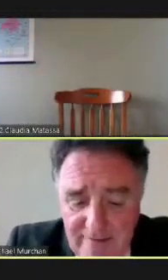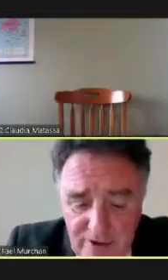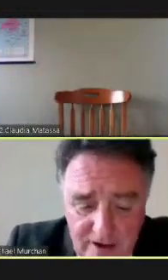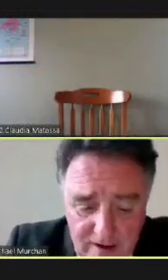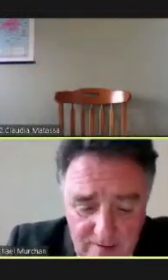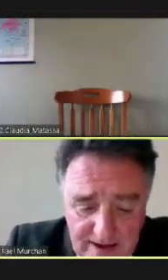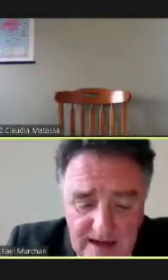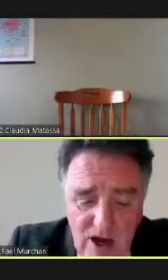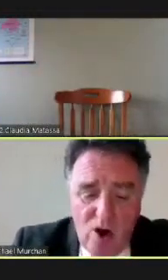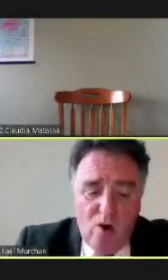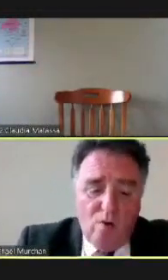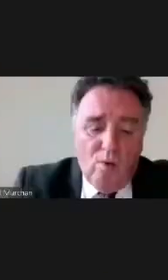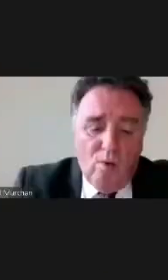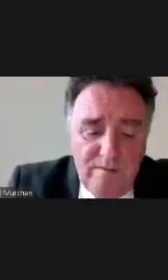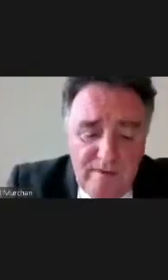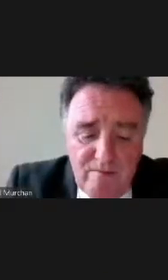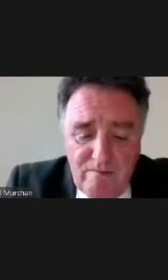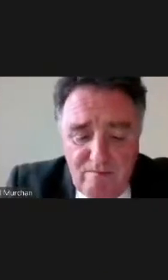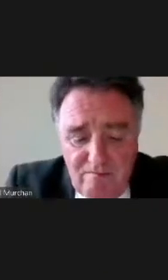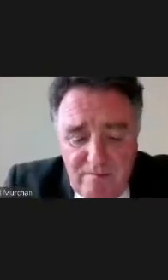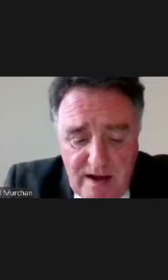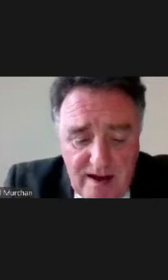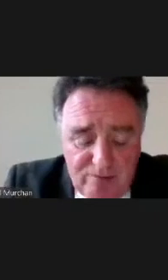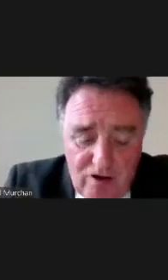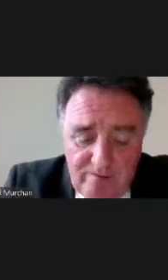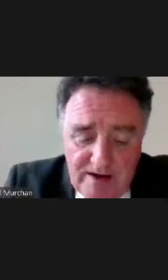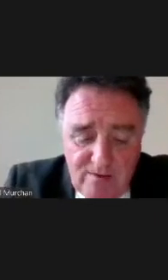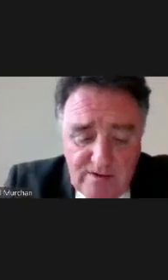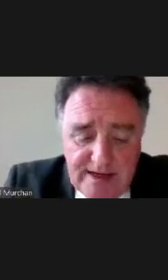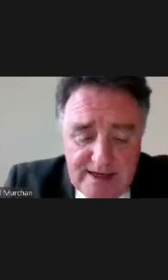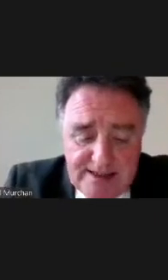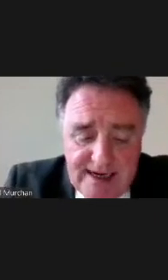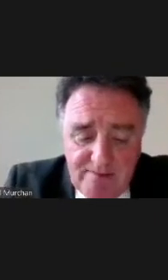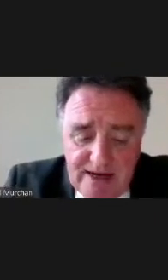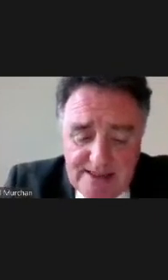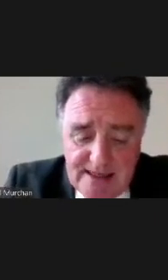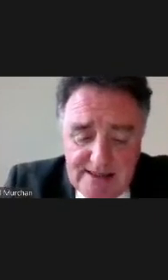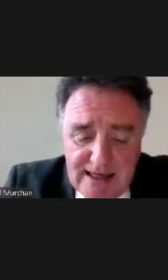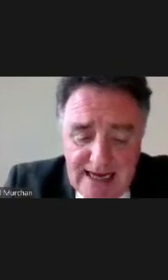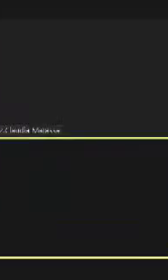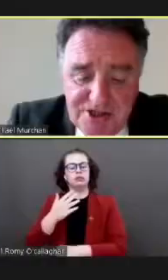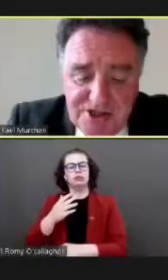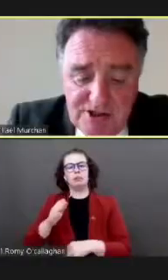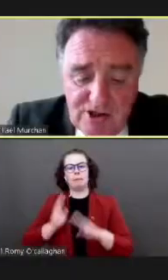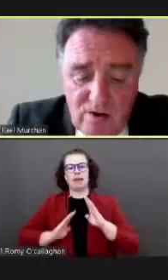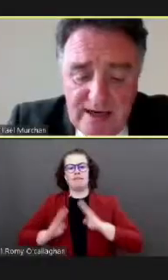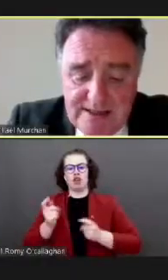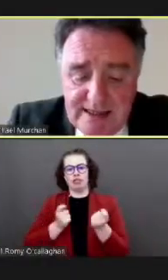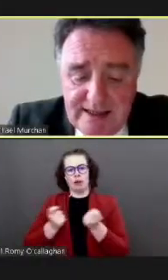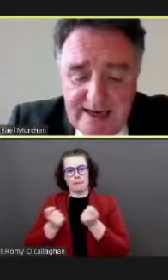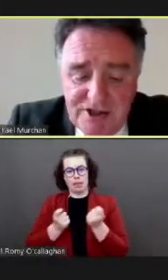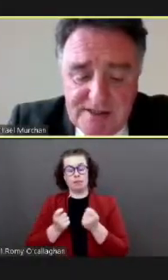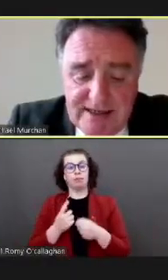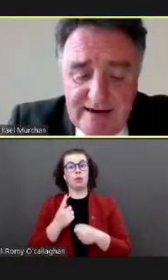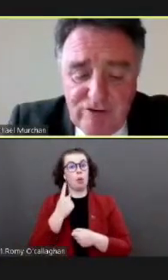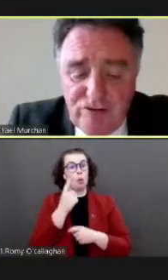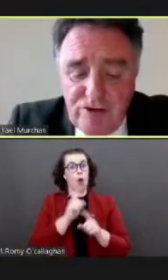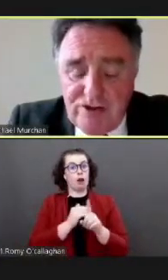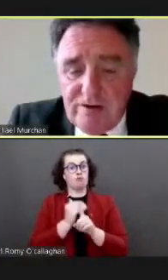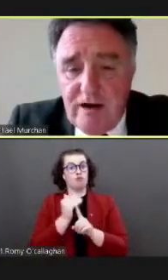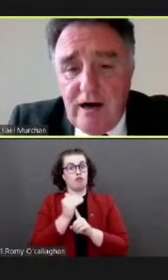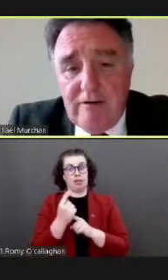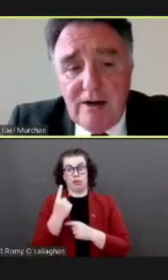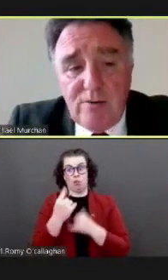dialectical behavior therapy. One improvement that has taken place in the last year or so is that the HSE